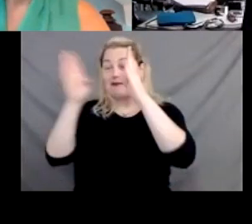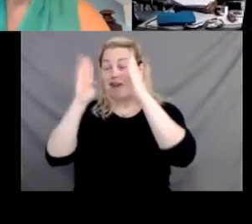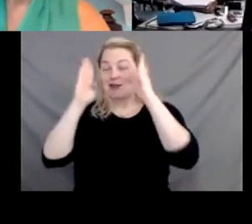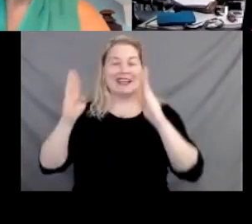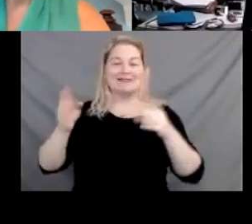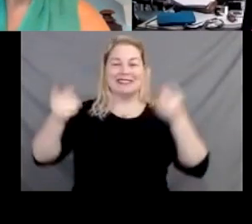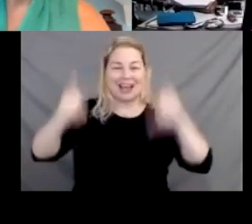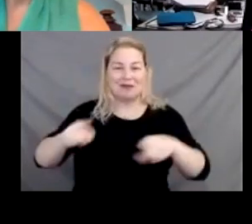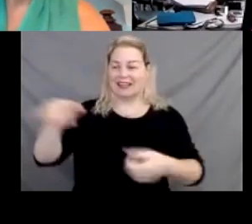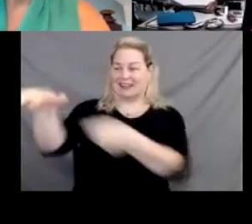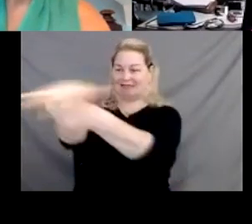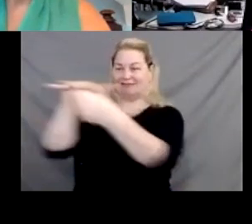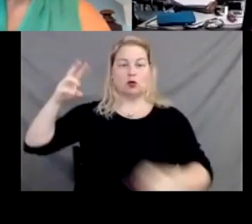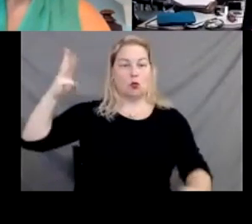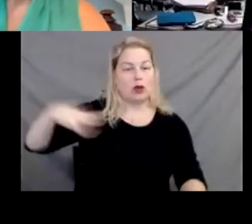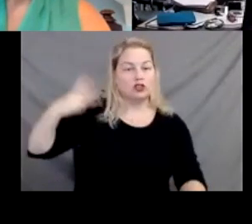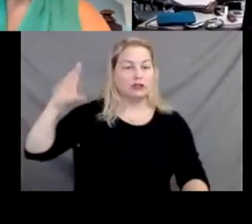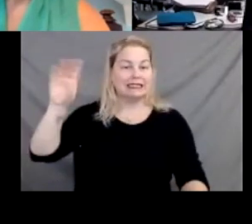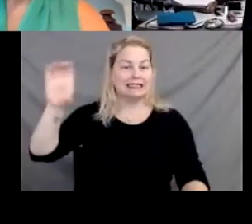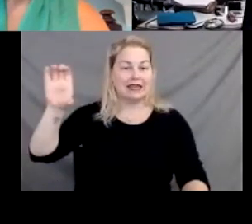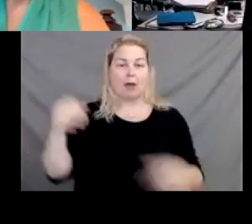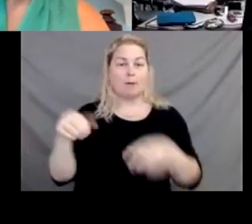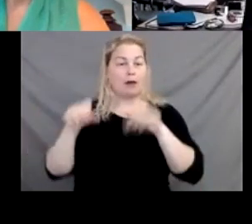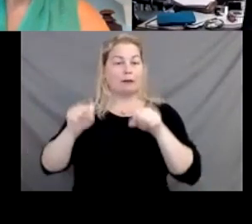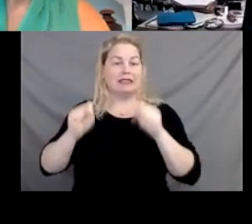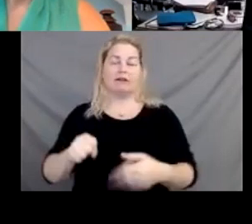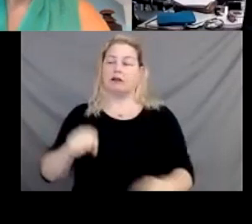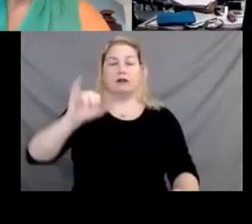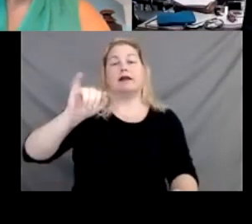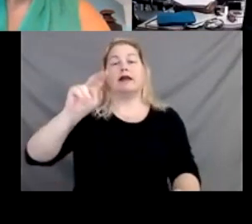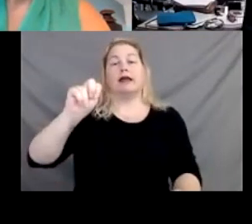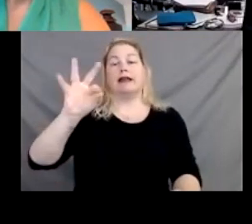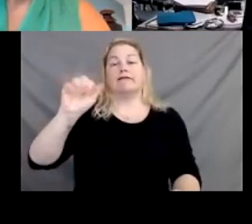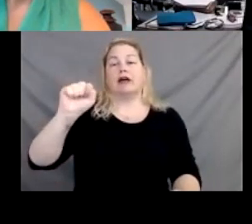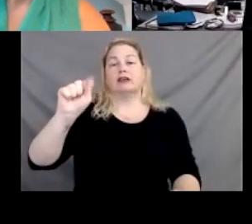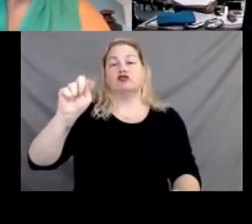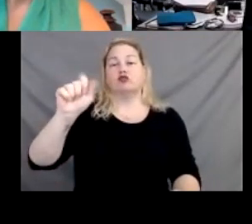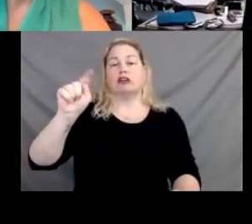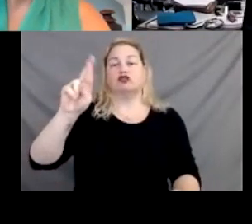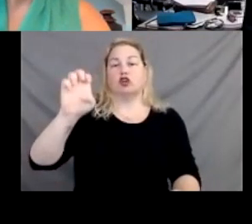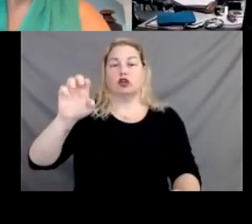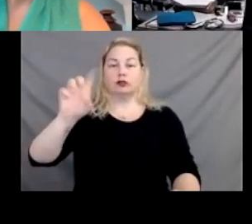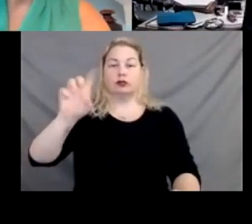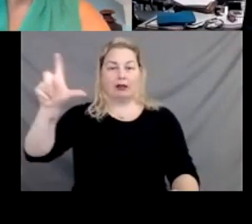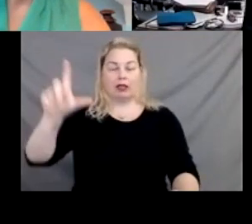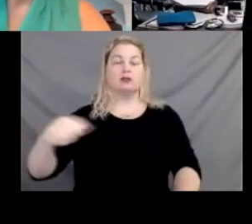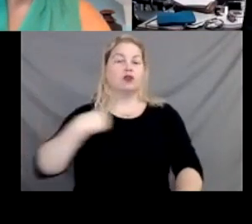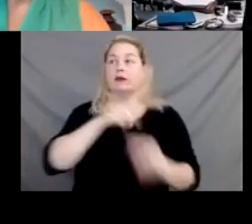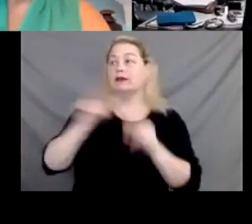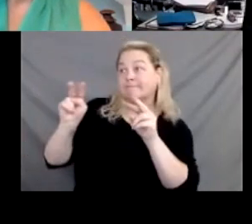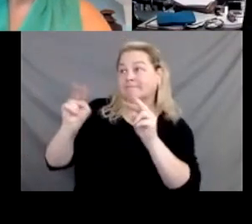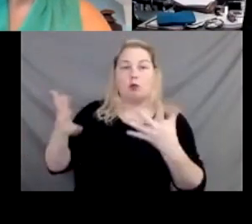Washington, D.C. around a potential infrastructure deal, and we need to see the impact of that as